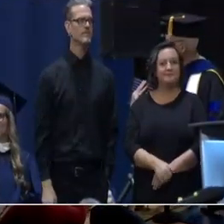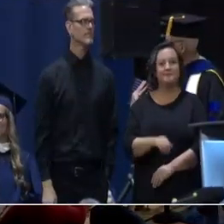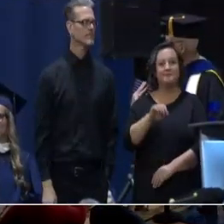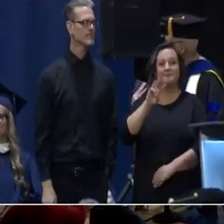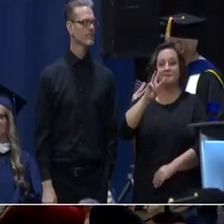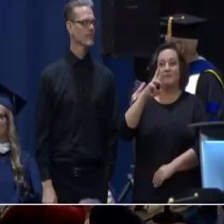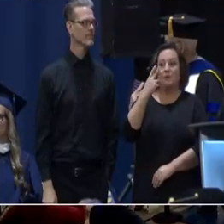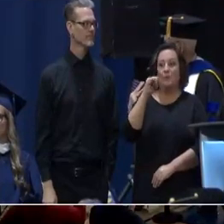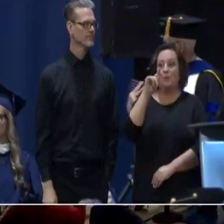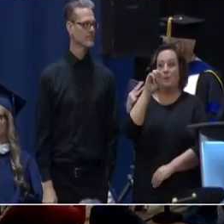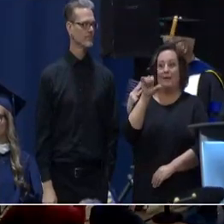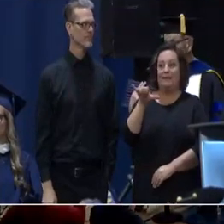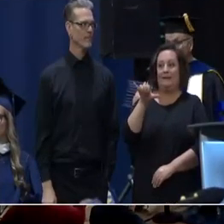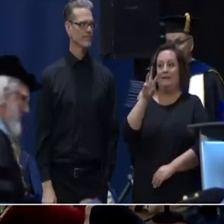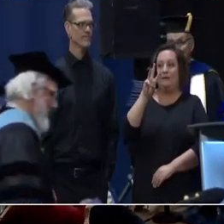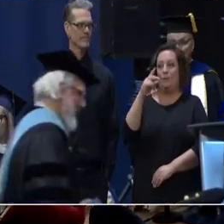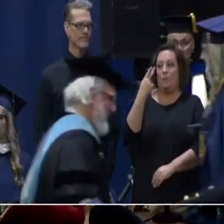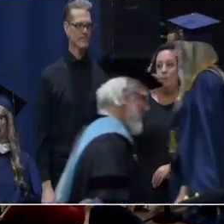Whitney White.